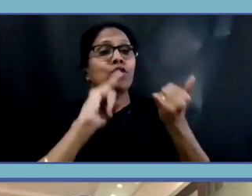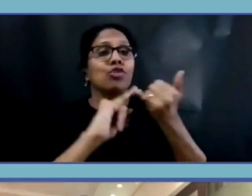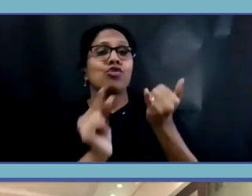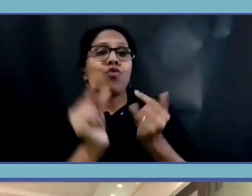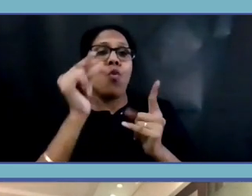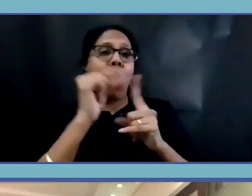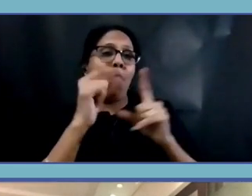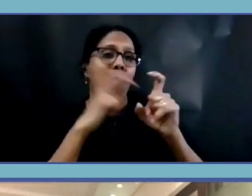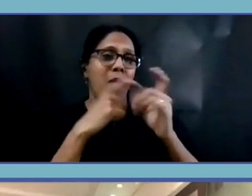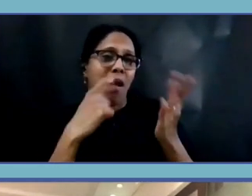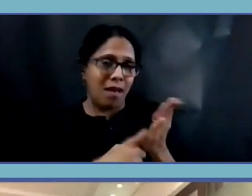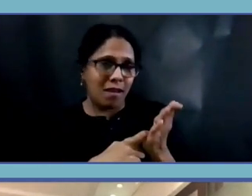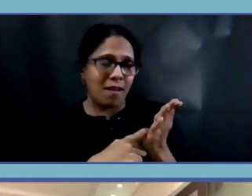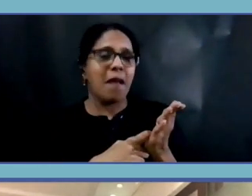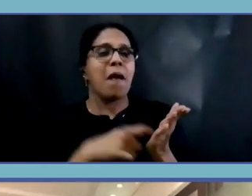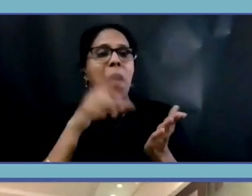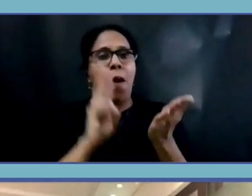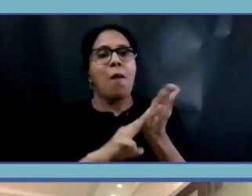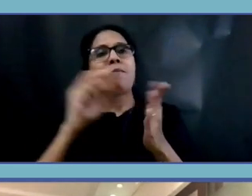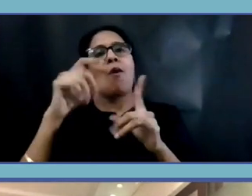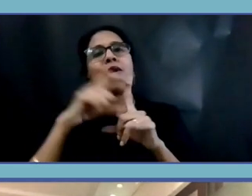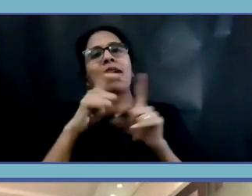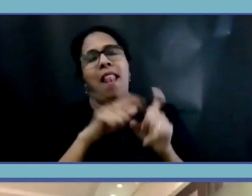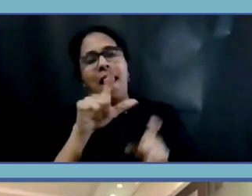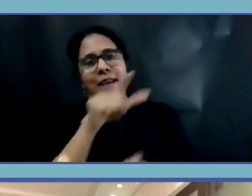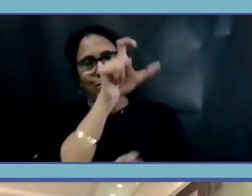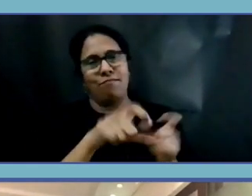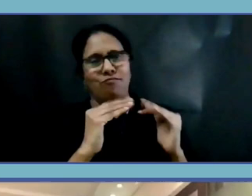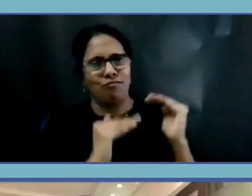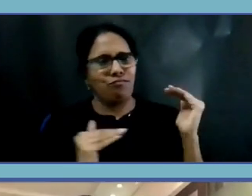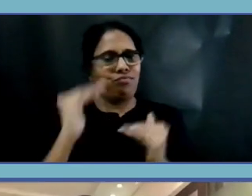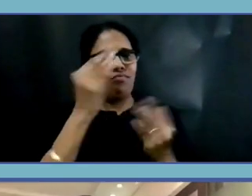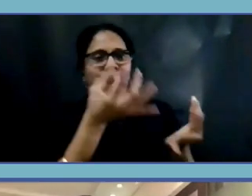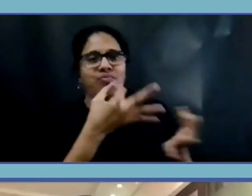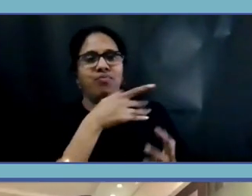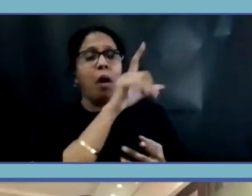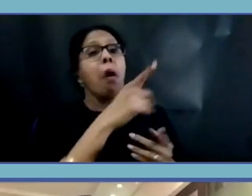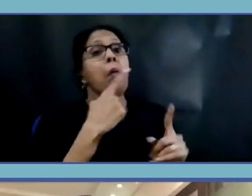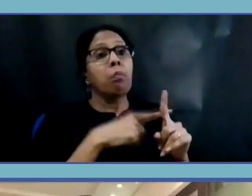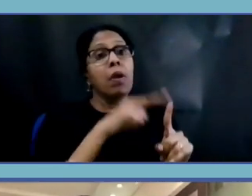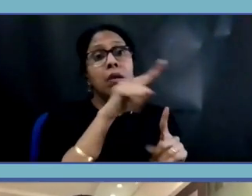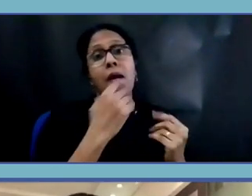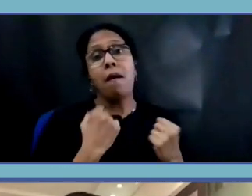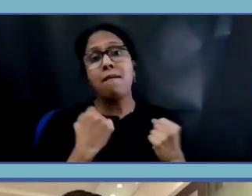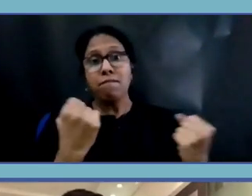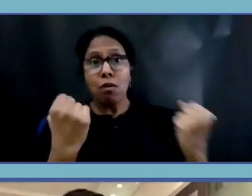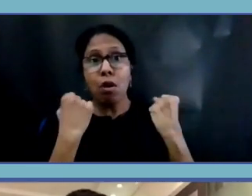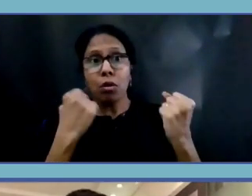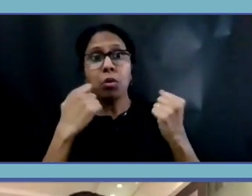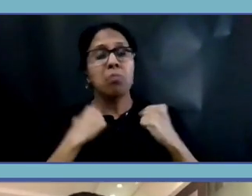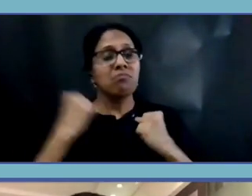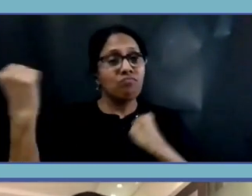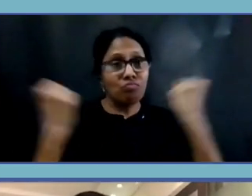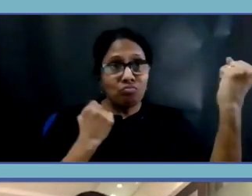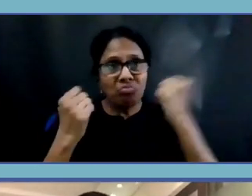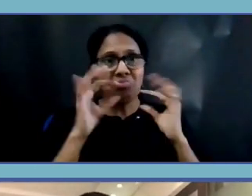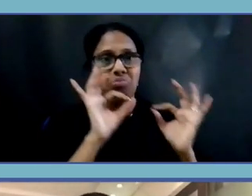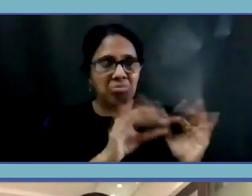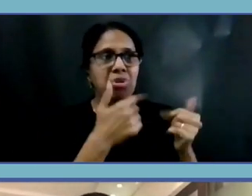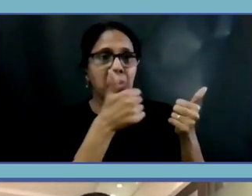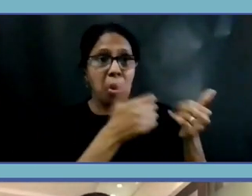And of course, you know, I think fitness is one thing very, very important, Pranav. You know, in my college days, I used to go to the